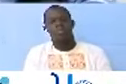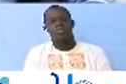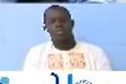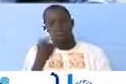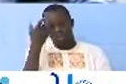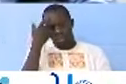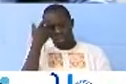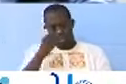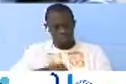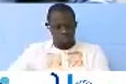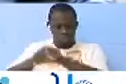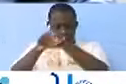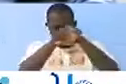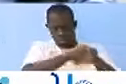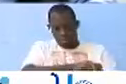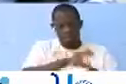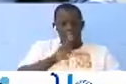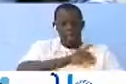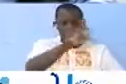they will take you